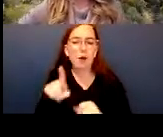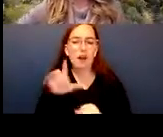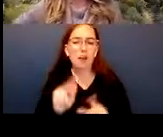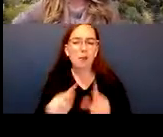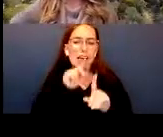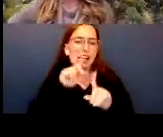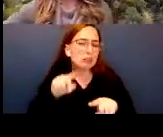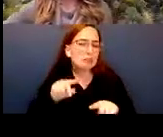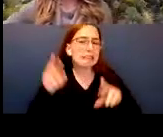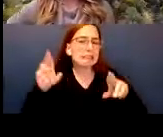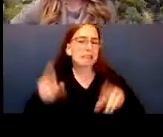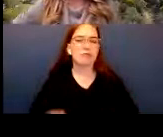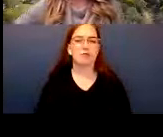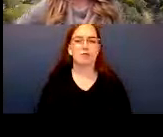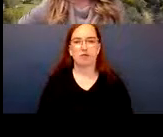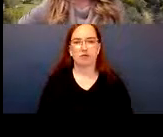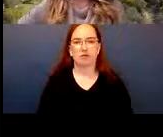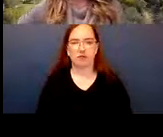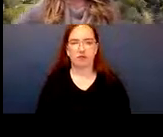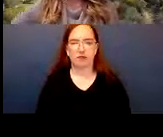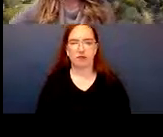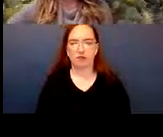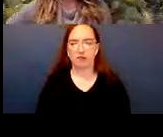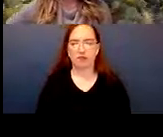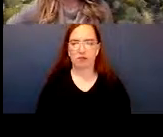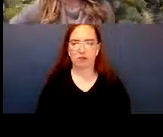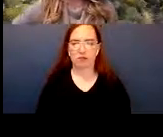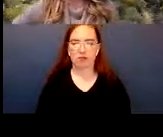more answering this question.